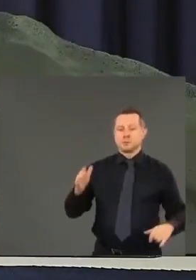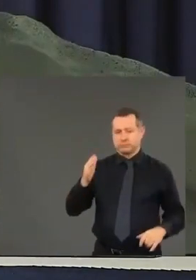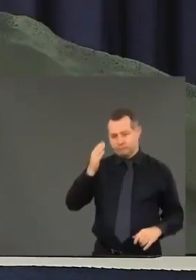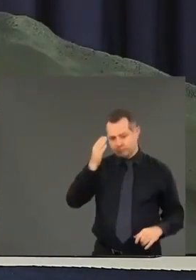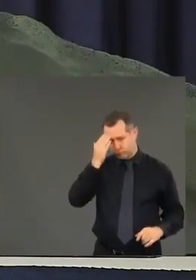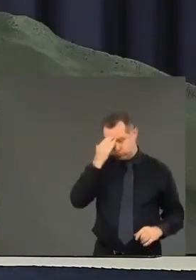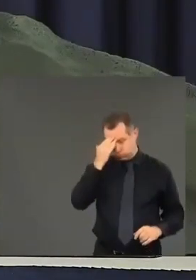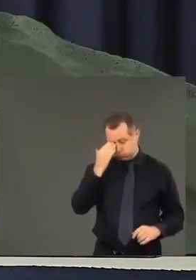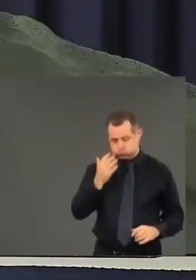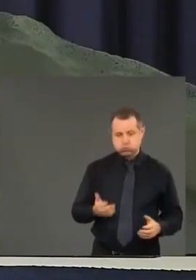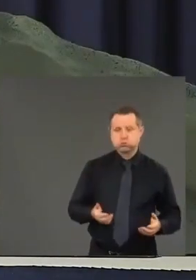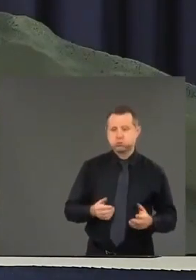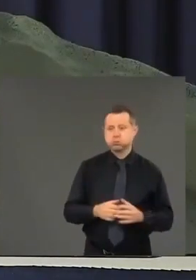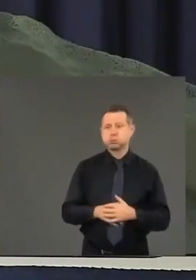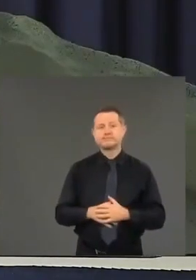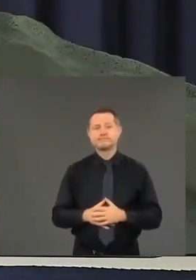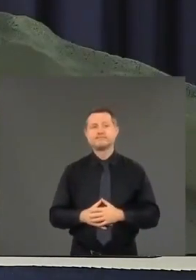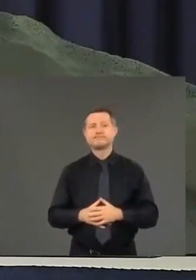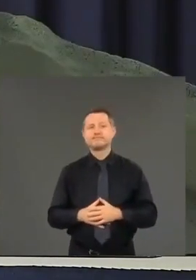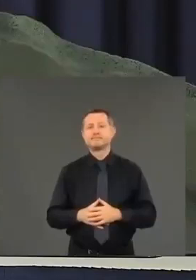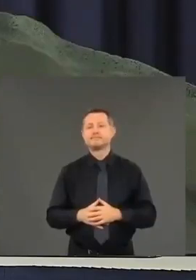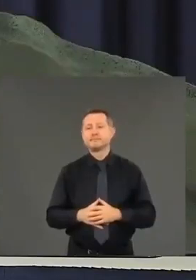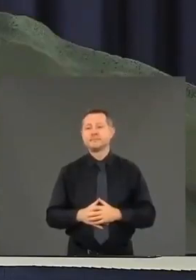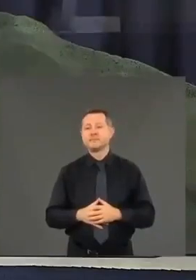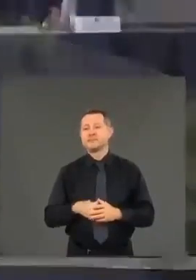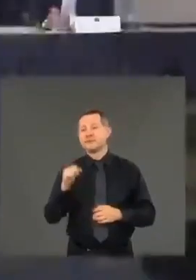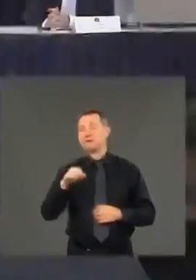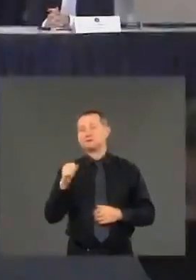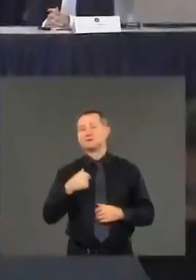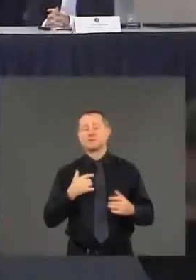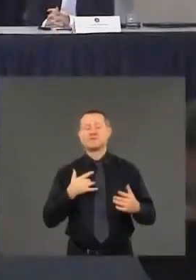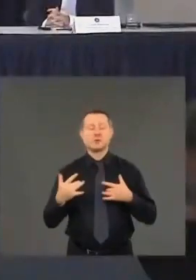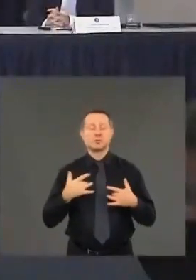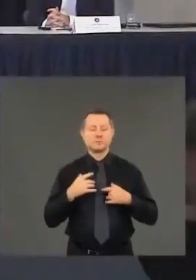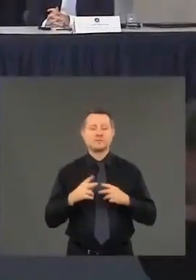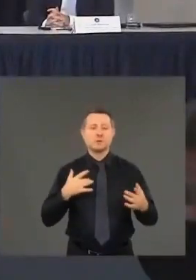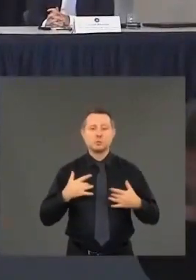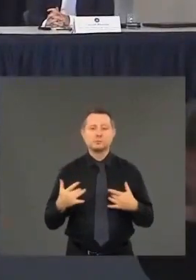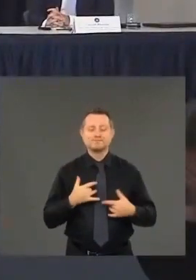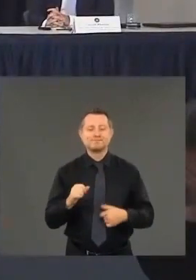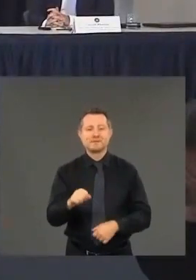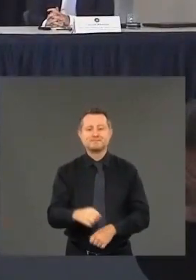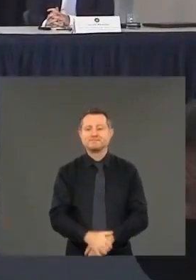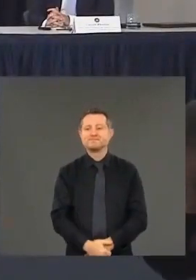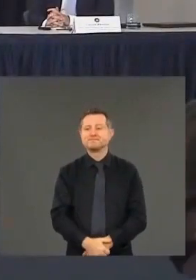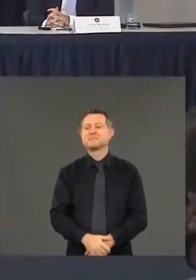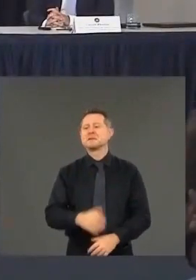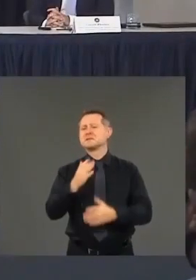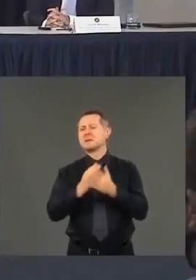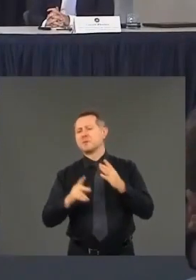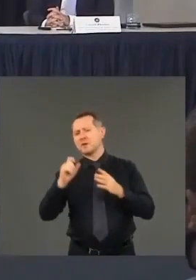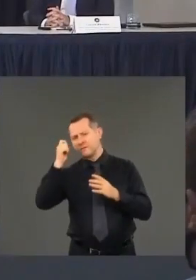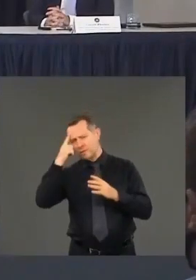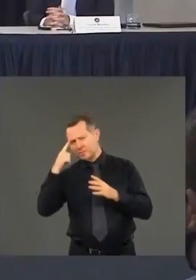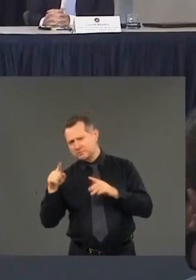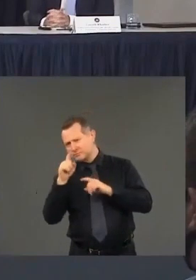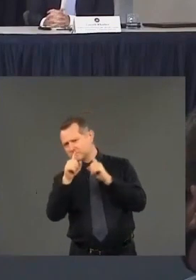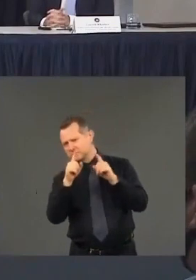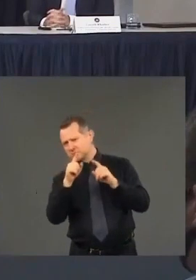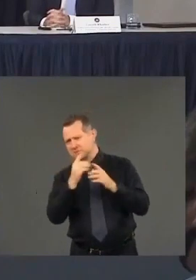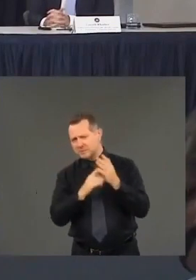bad combination of facts. So yes, I'm very concerned. Governor, good government groups and some state lawmakers have said, given the